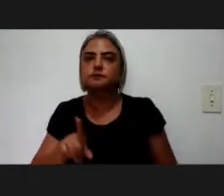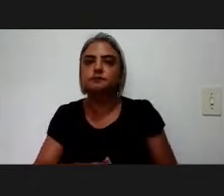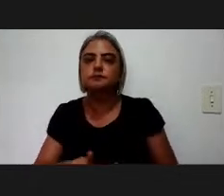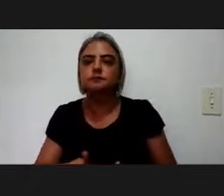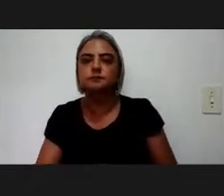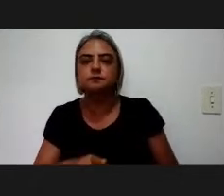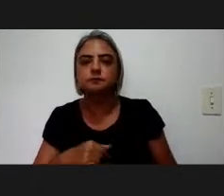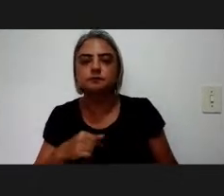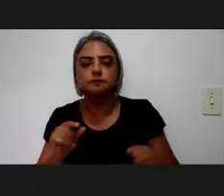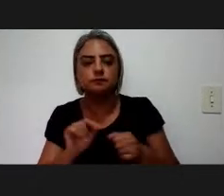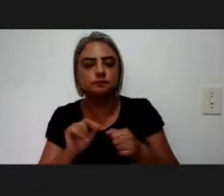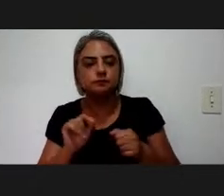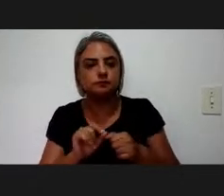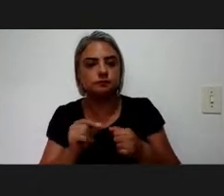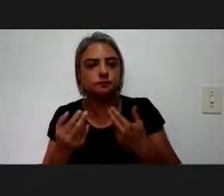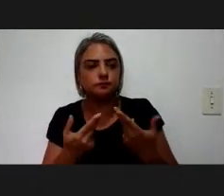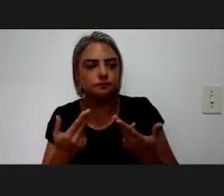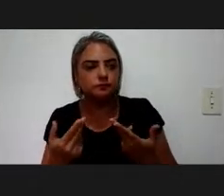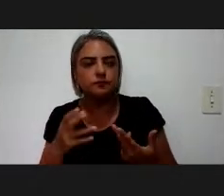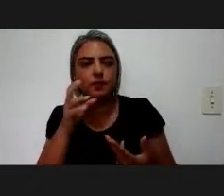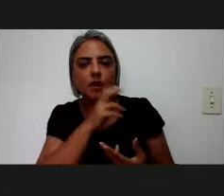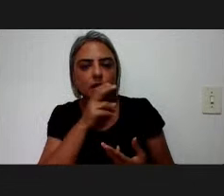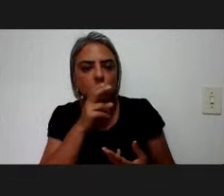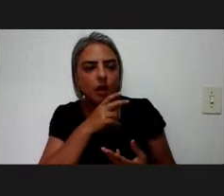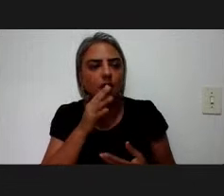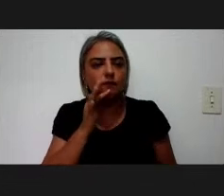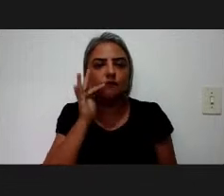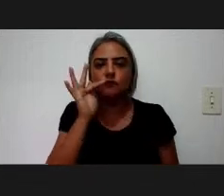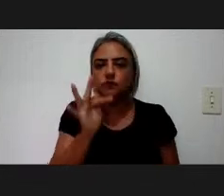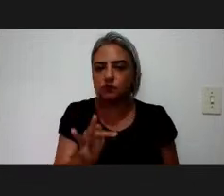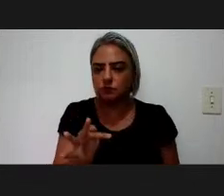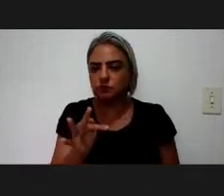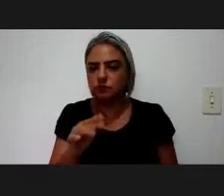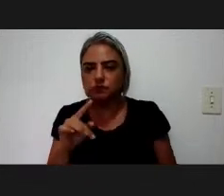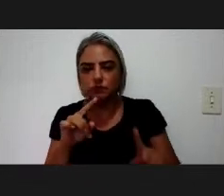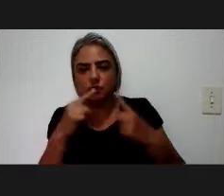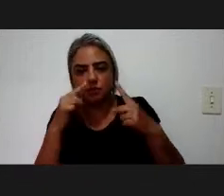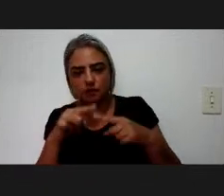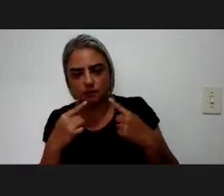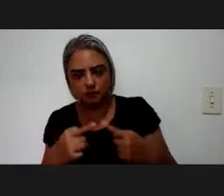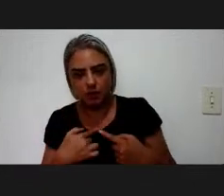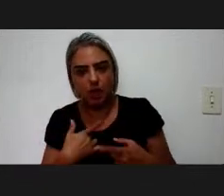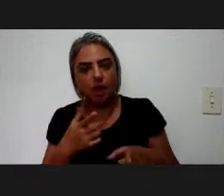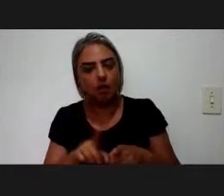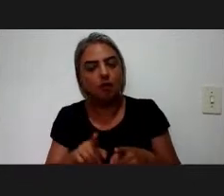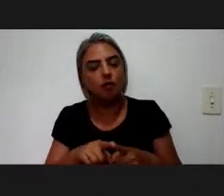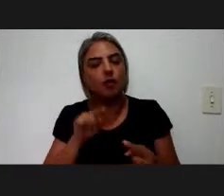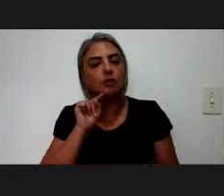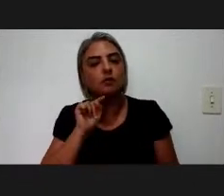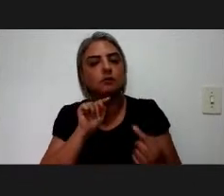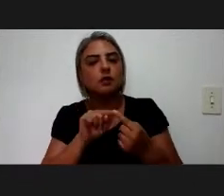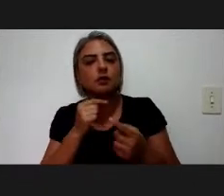current. At the same time, questions that are urgent,